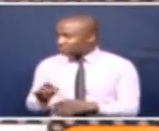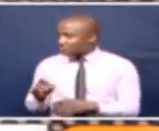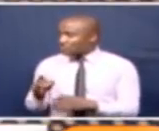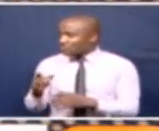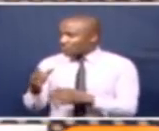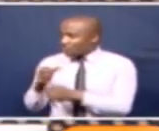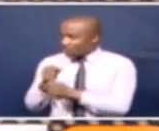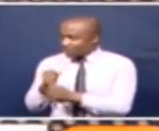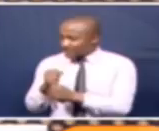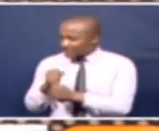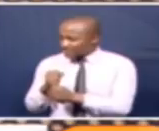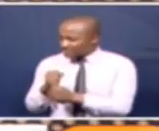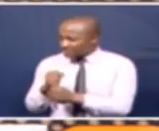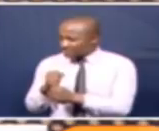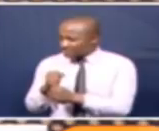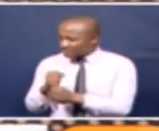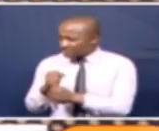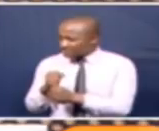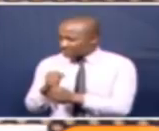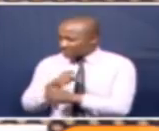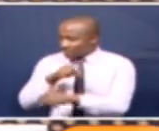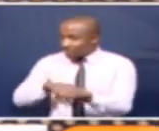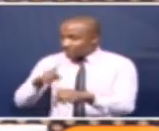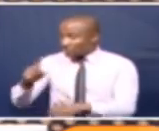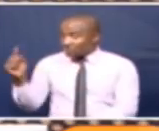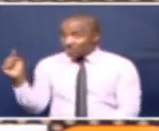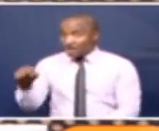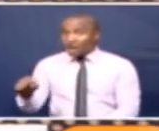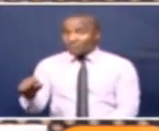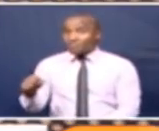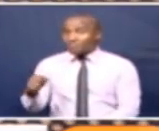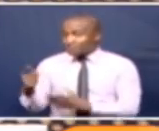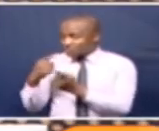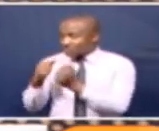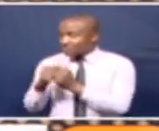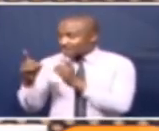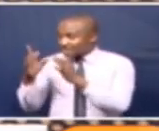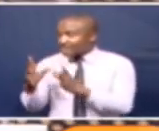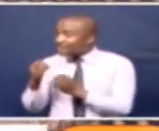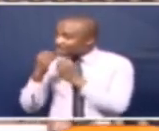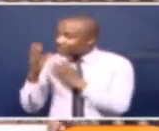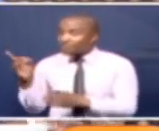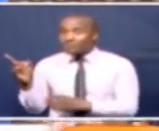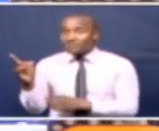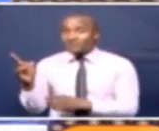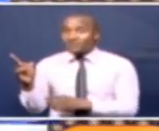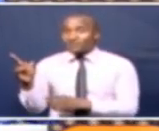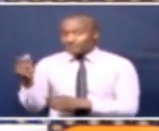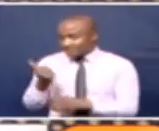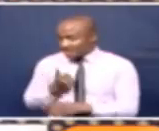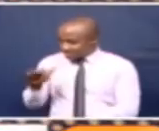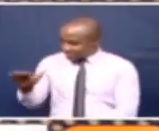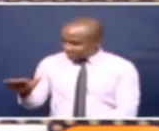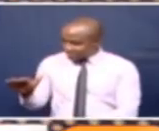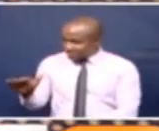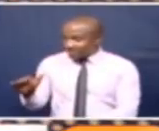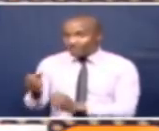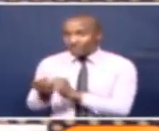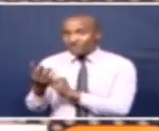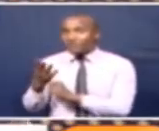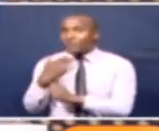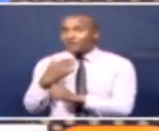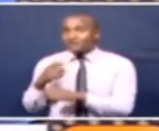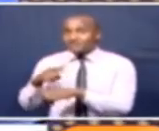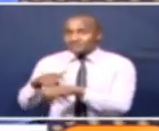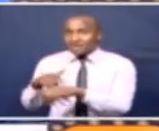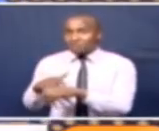about confidence, when you were coming to studio, I spoke to my director, Monica, and I told her, you know, she's a small girl, she's 14, I want to spend some time with